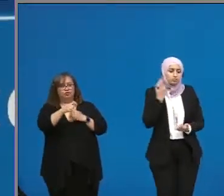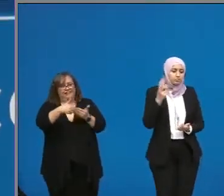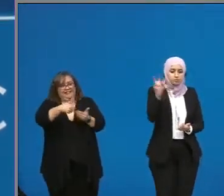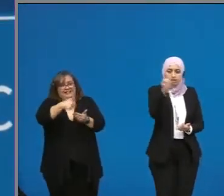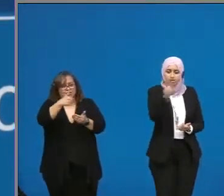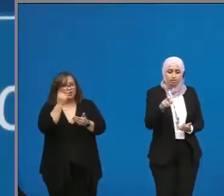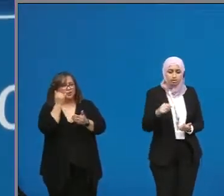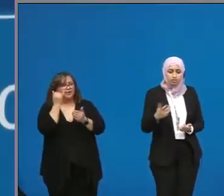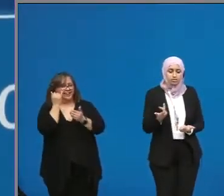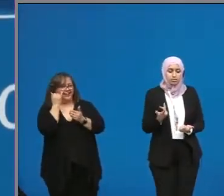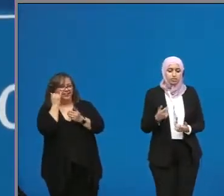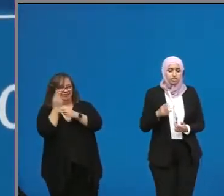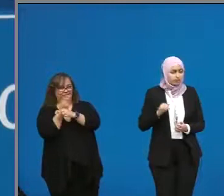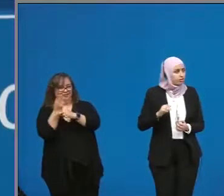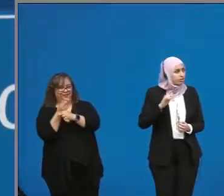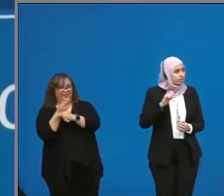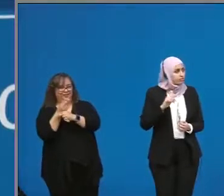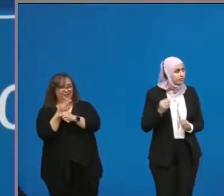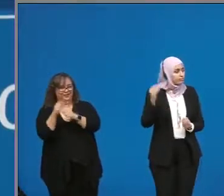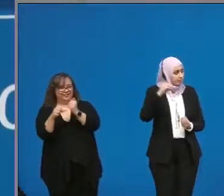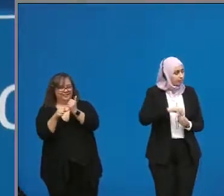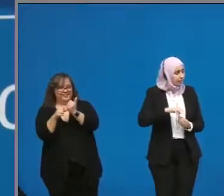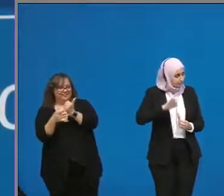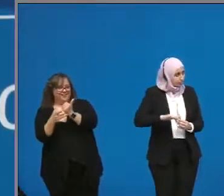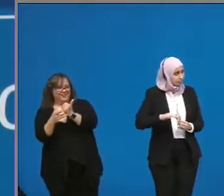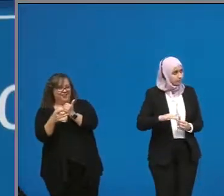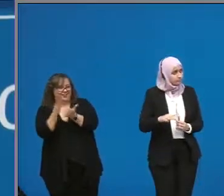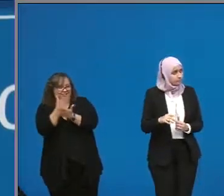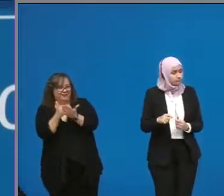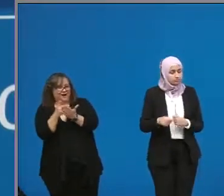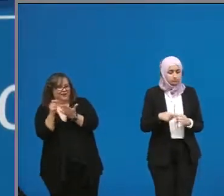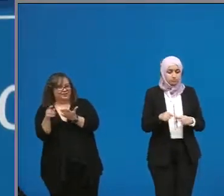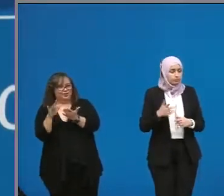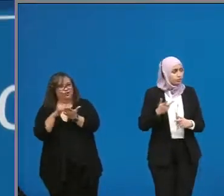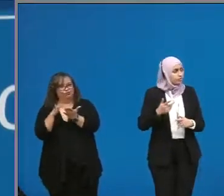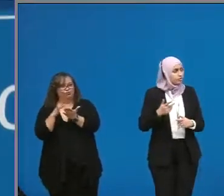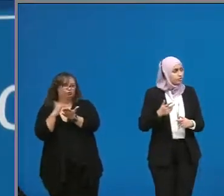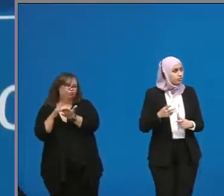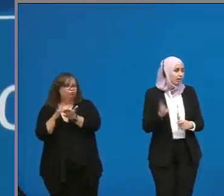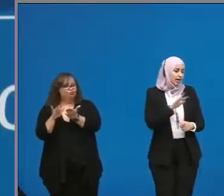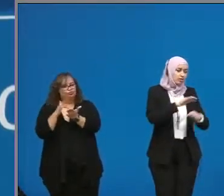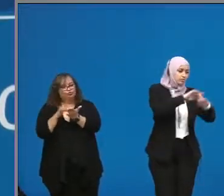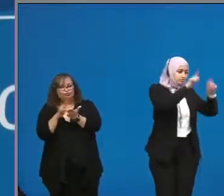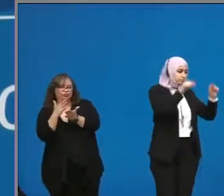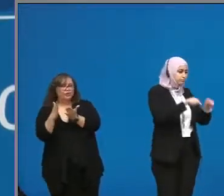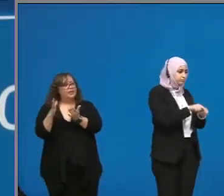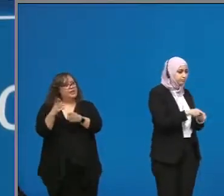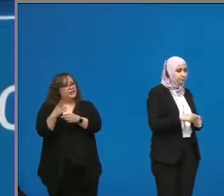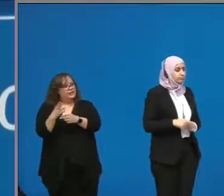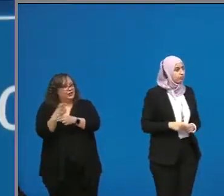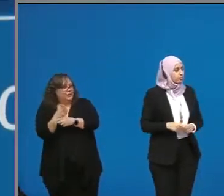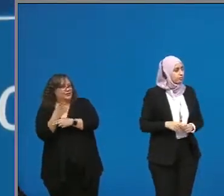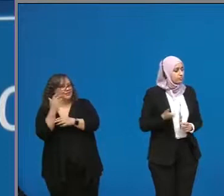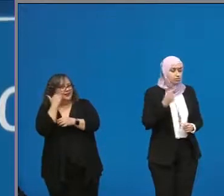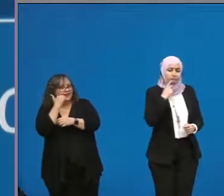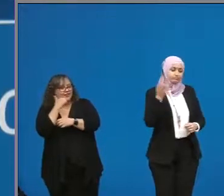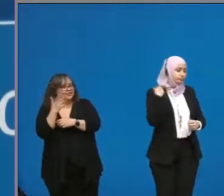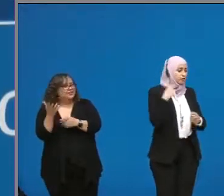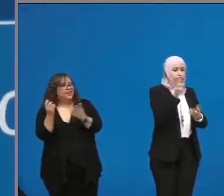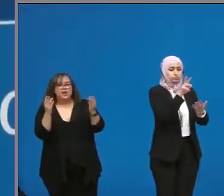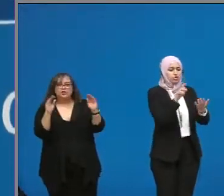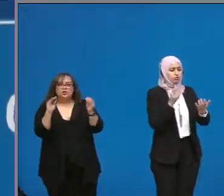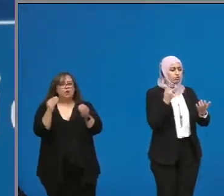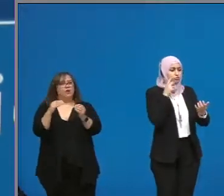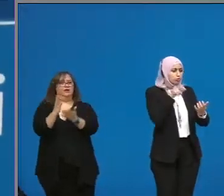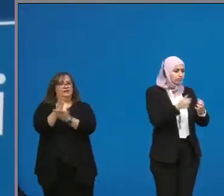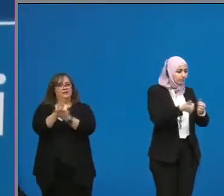technology there in text-to-speech for revision and review to check and proof check her notes. So there's a pupil with no particular